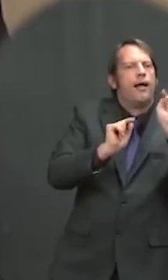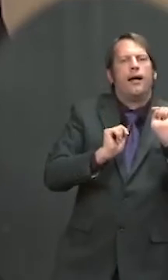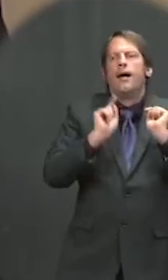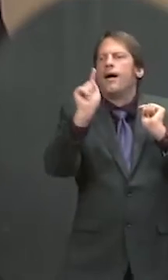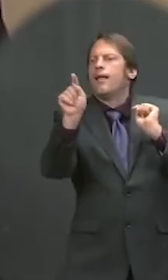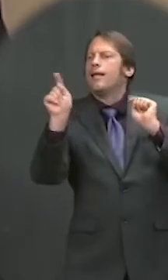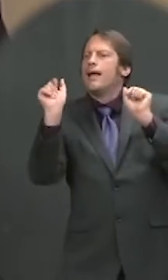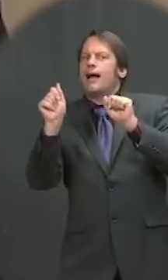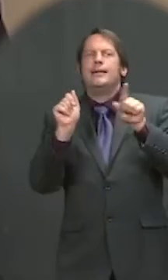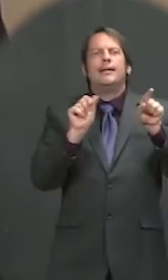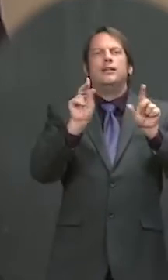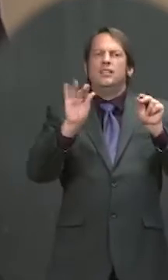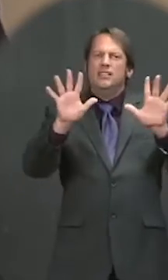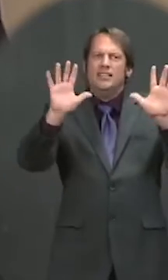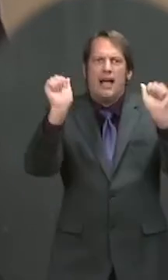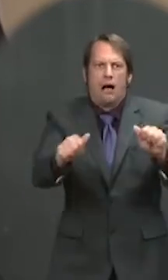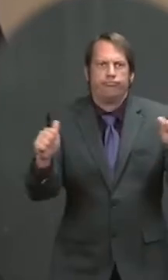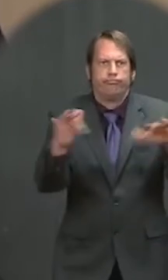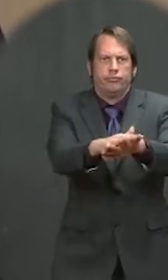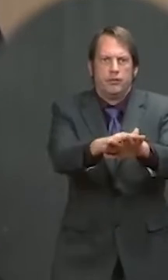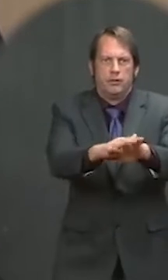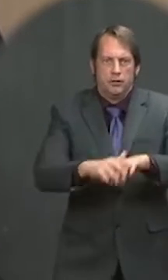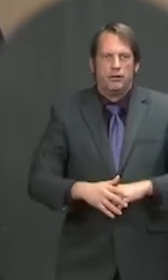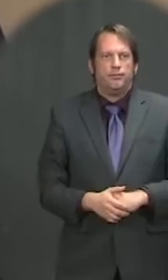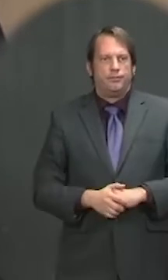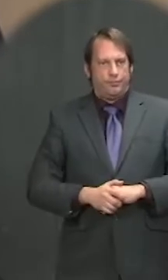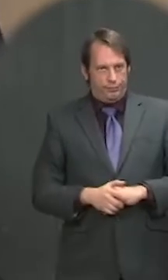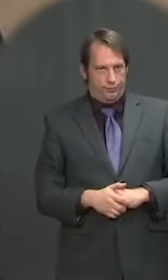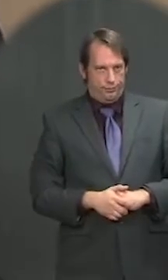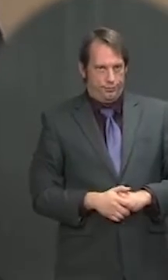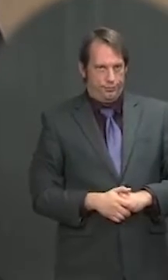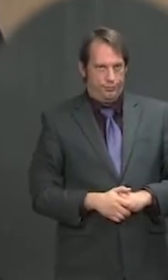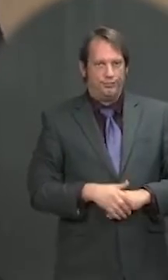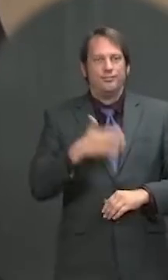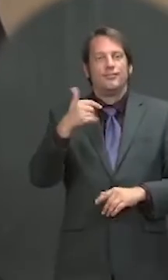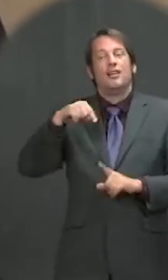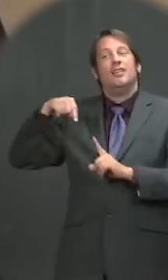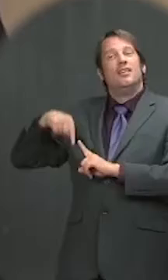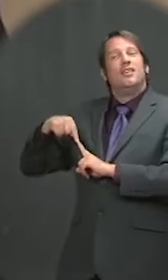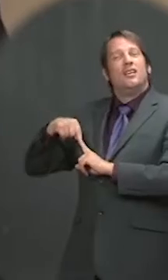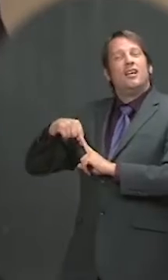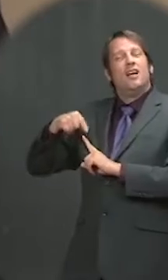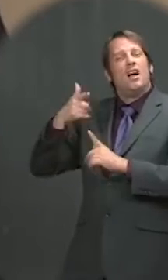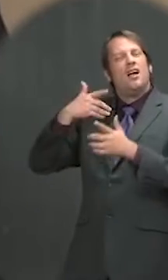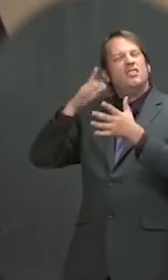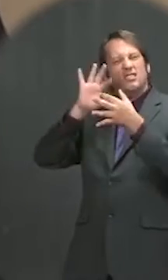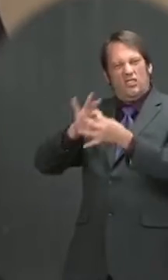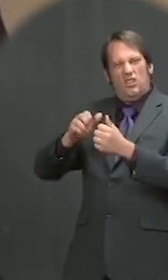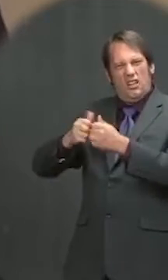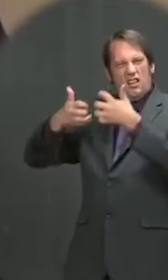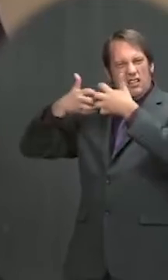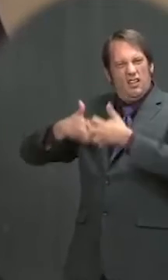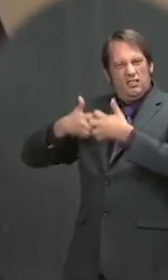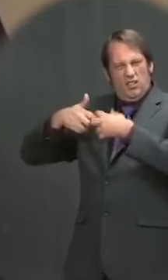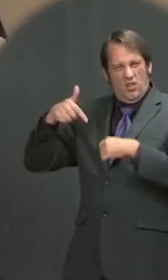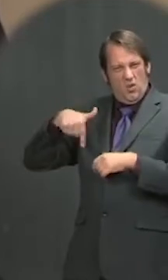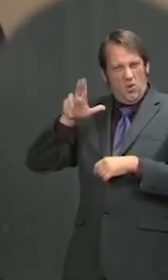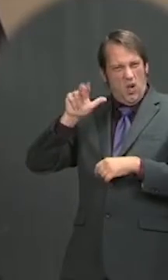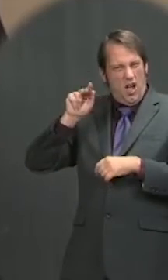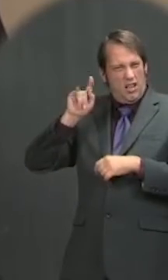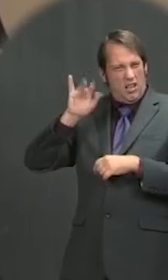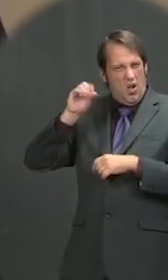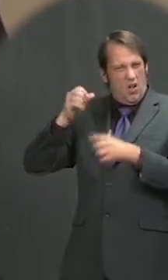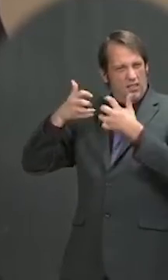at Guantanamo, a facility was closed and some detainees were consolidated. Is that indicative at all of